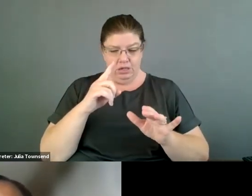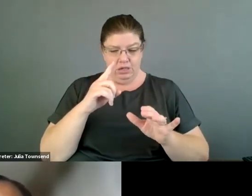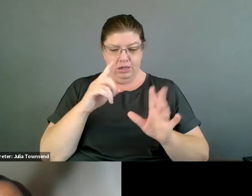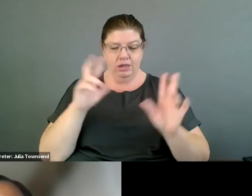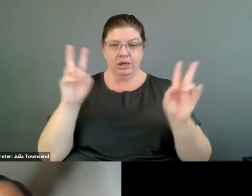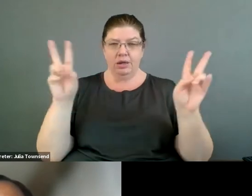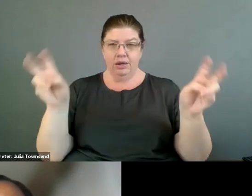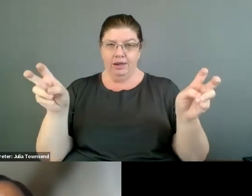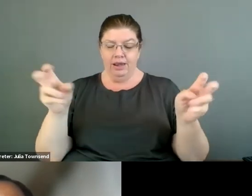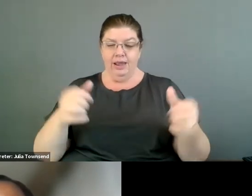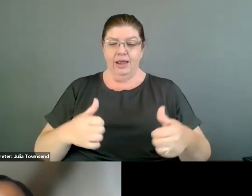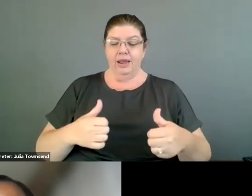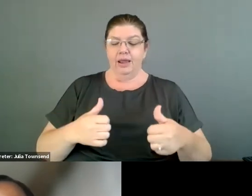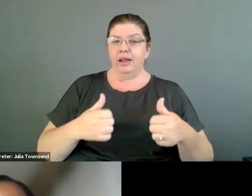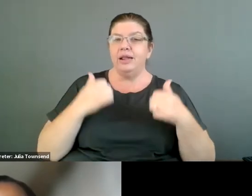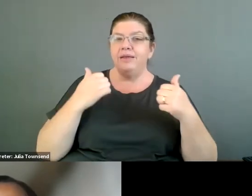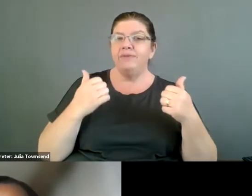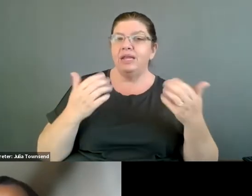day.